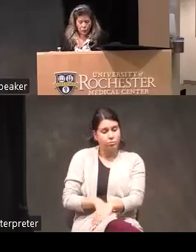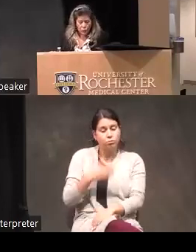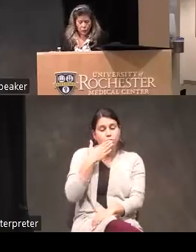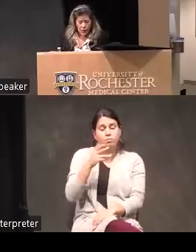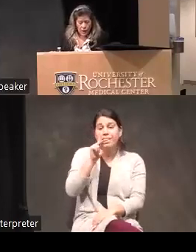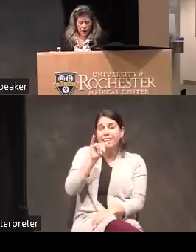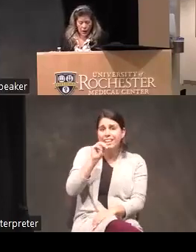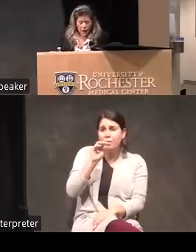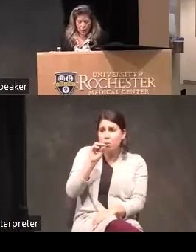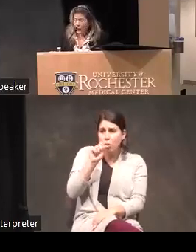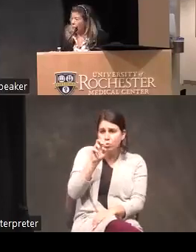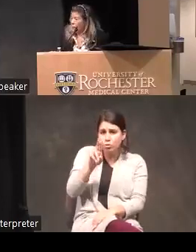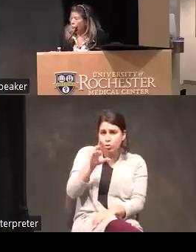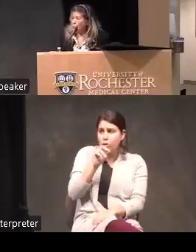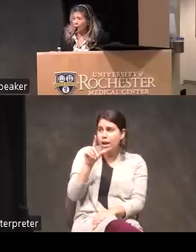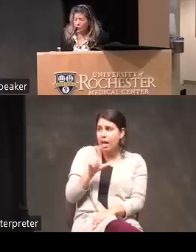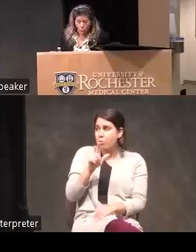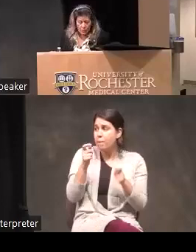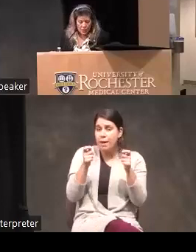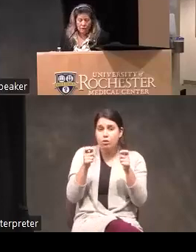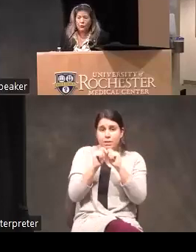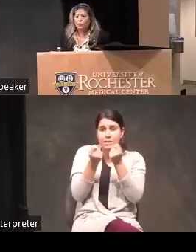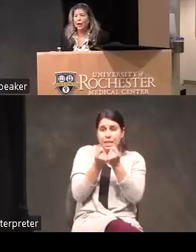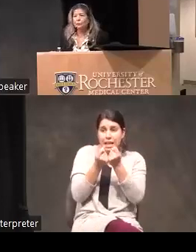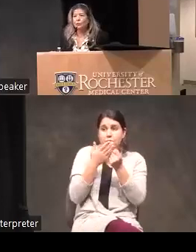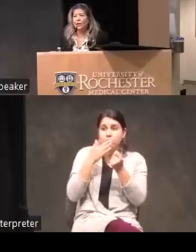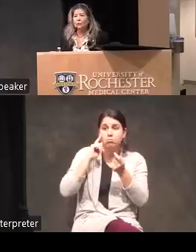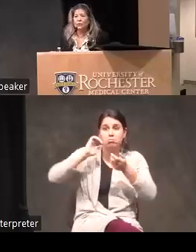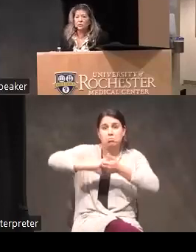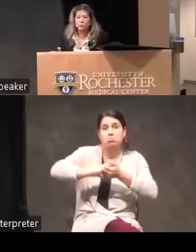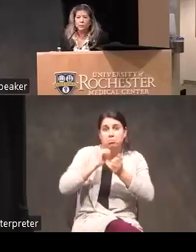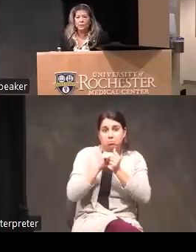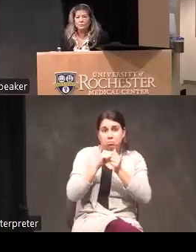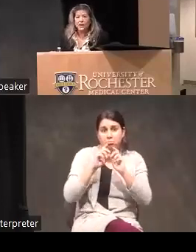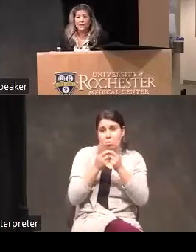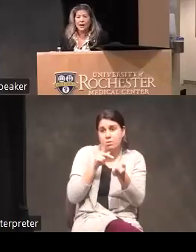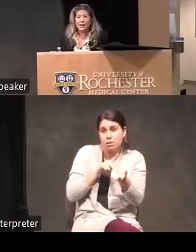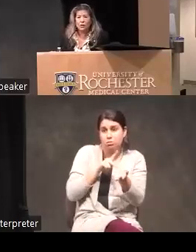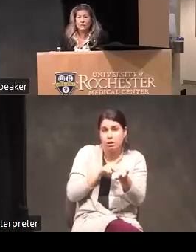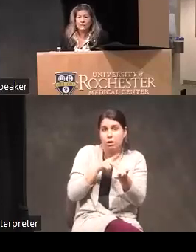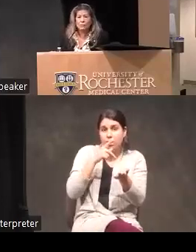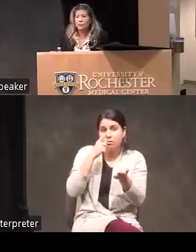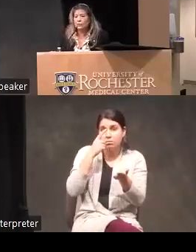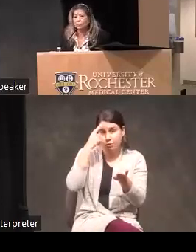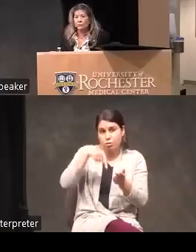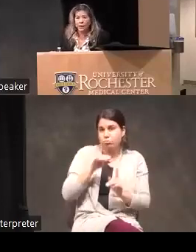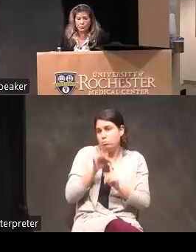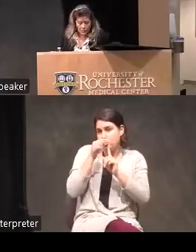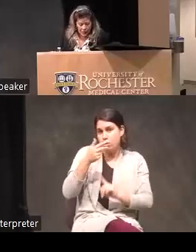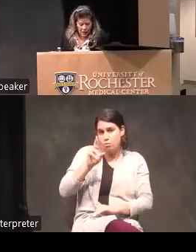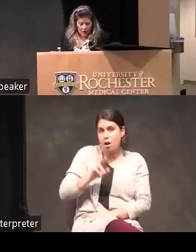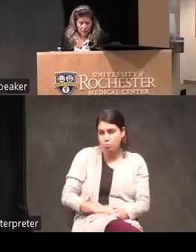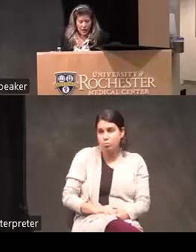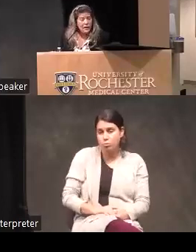Kim Oster and the library management team for collaborating with the Department of Psychiatry in this special Grand